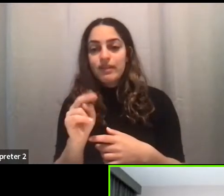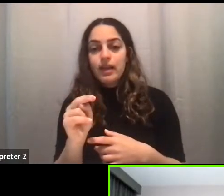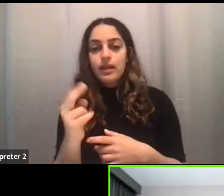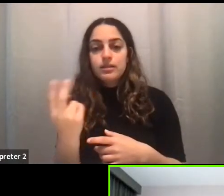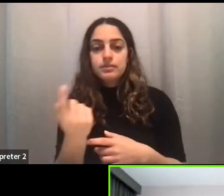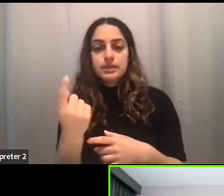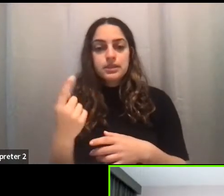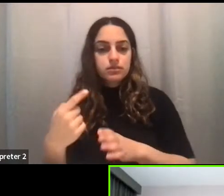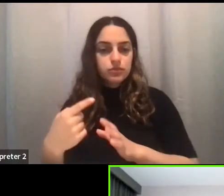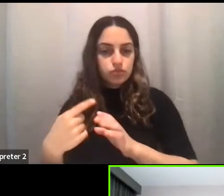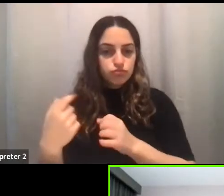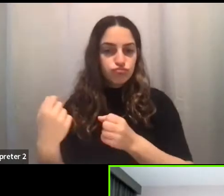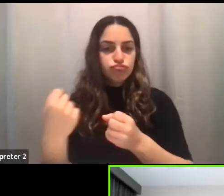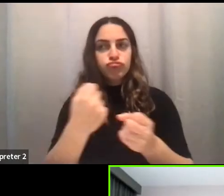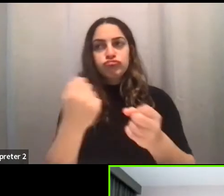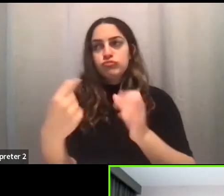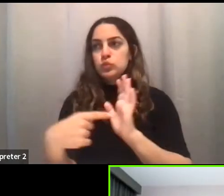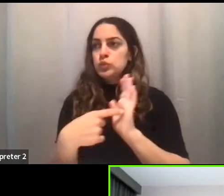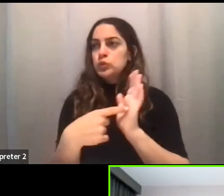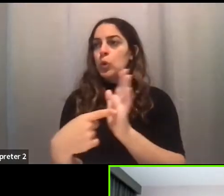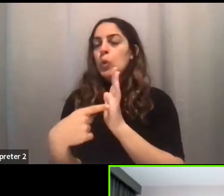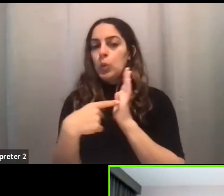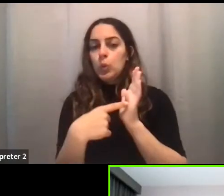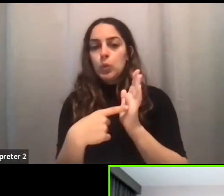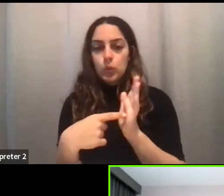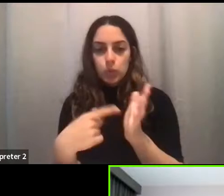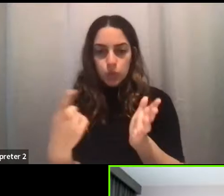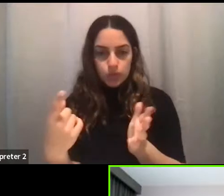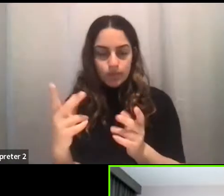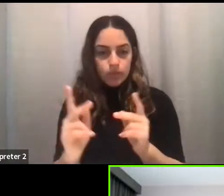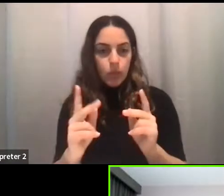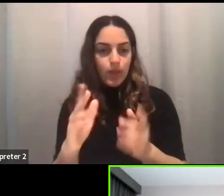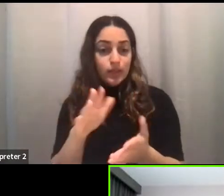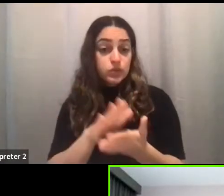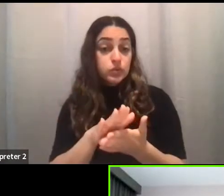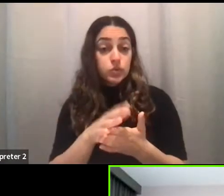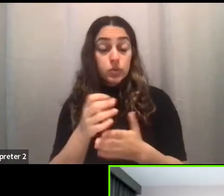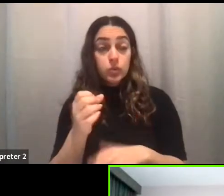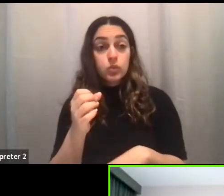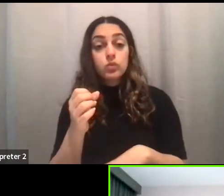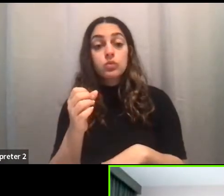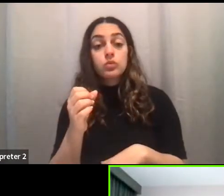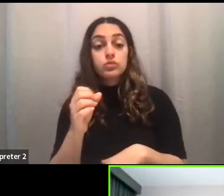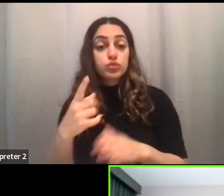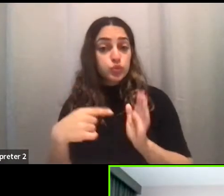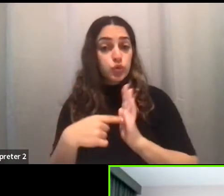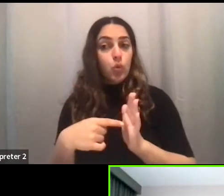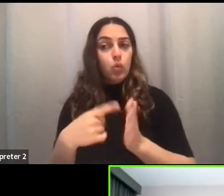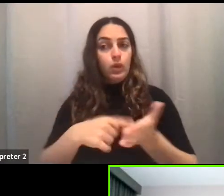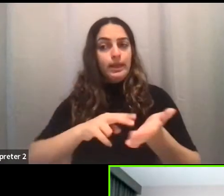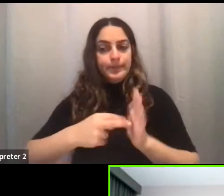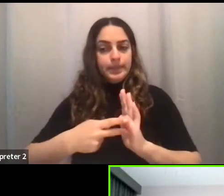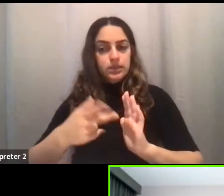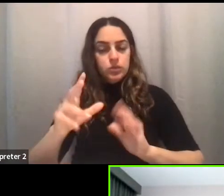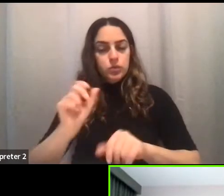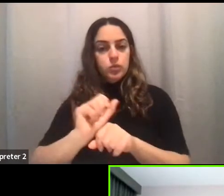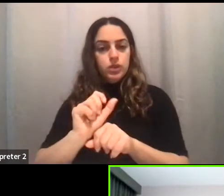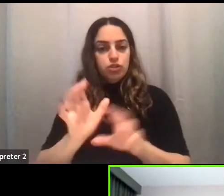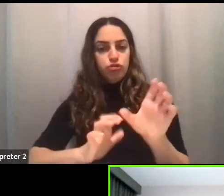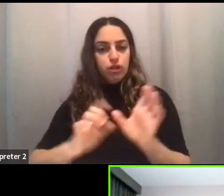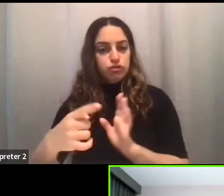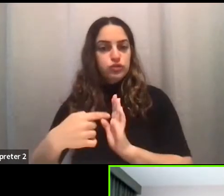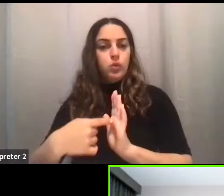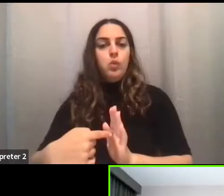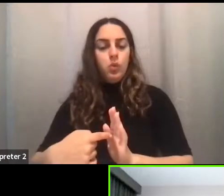out to show people uh at a school or elsewhere exactly what it means to work in construction